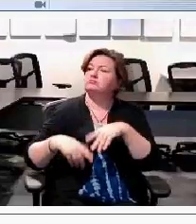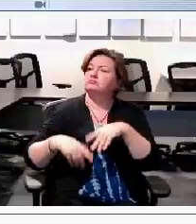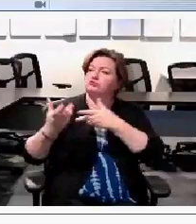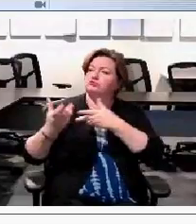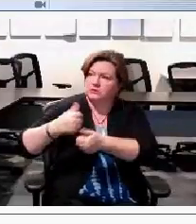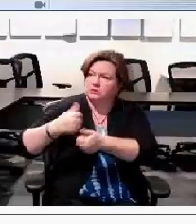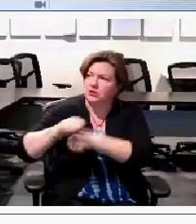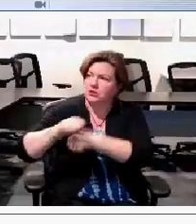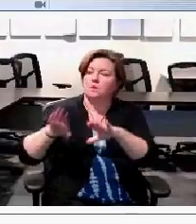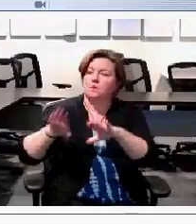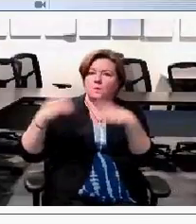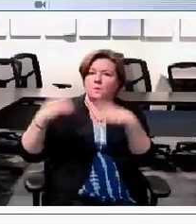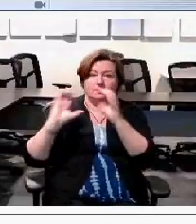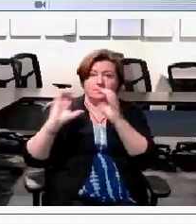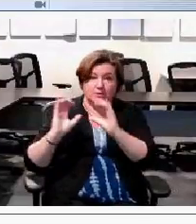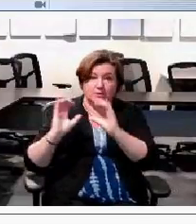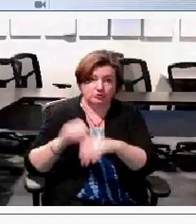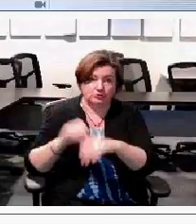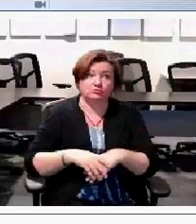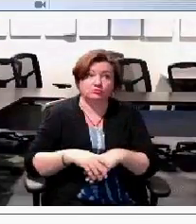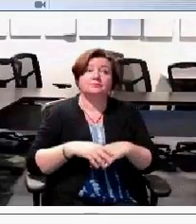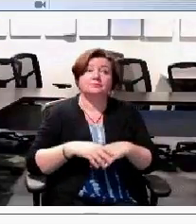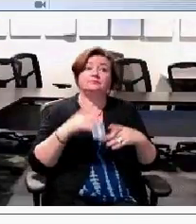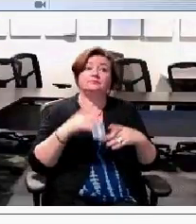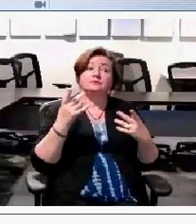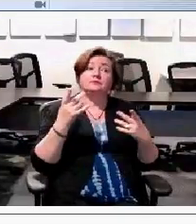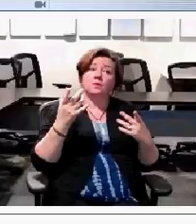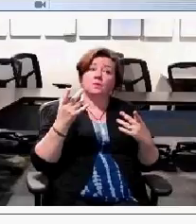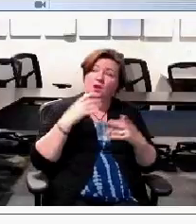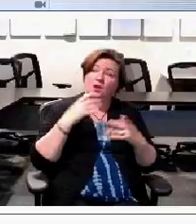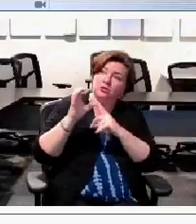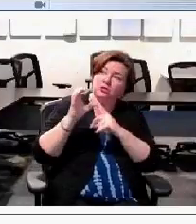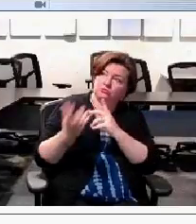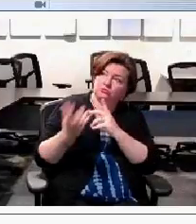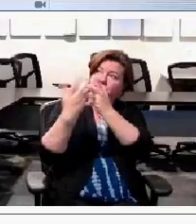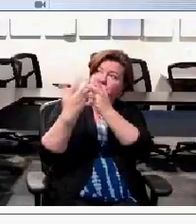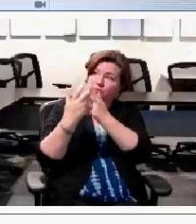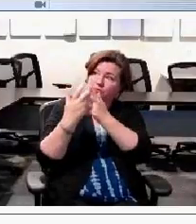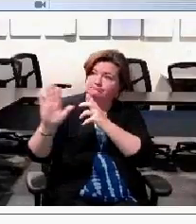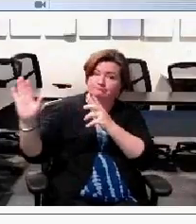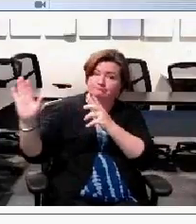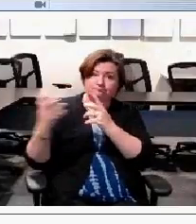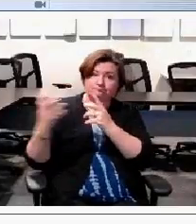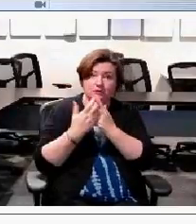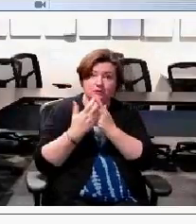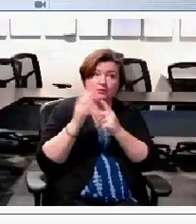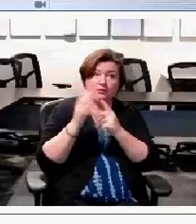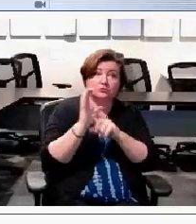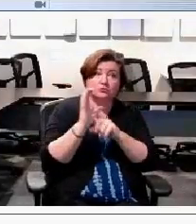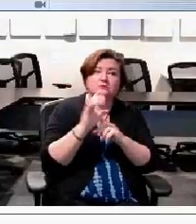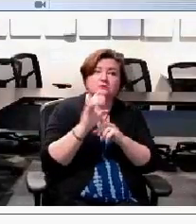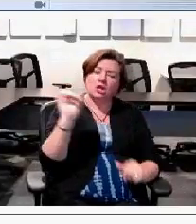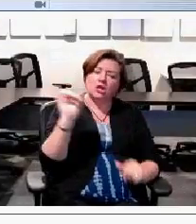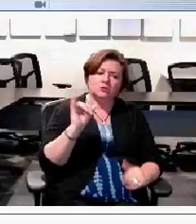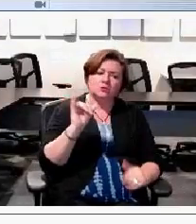open communication. We really have to be culturally appropriate and flexible, and also make sure that what we're